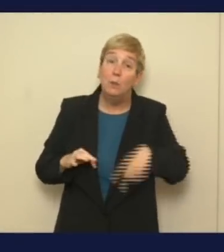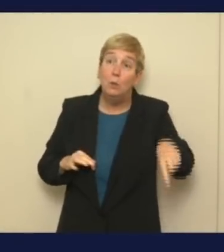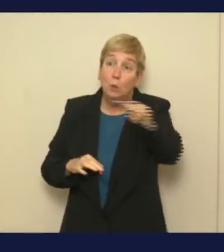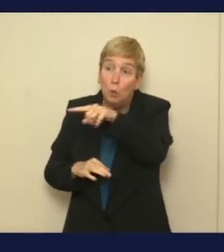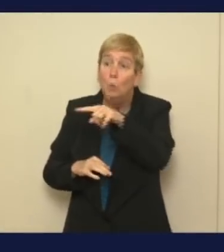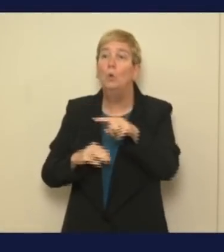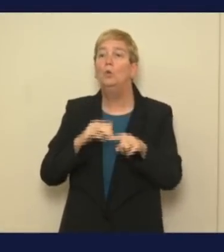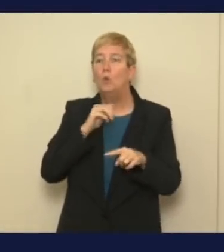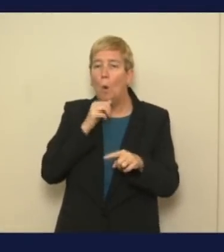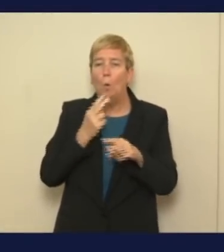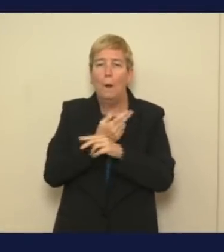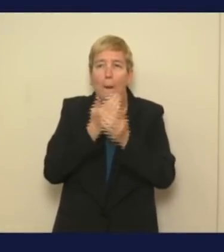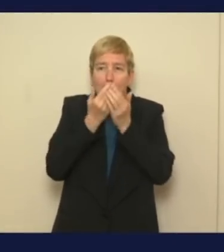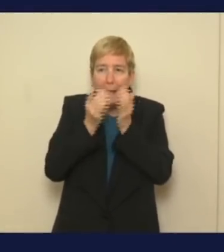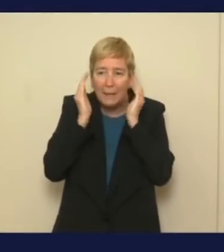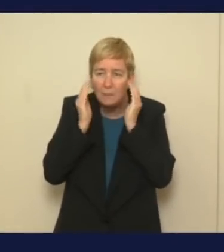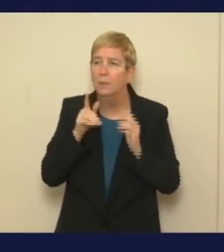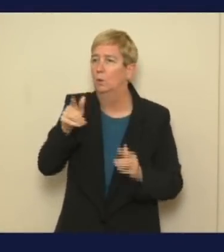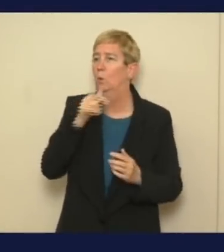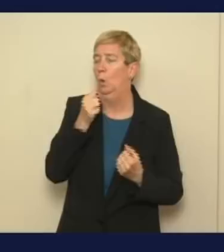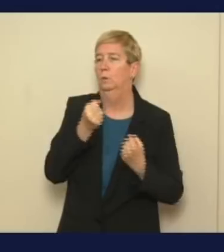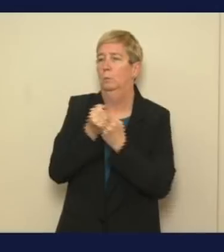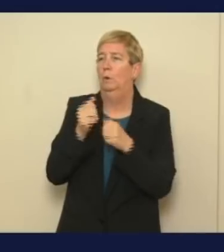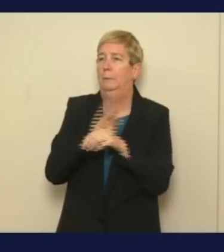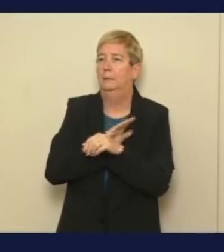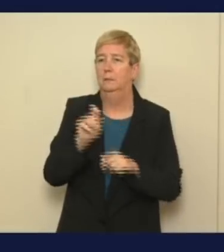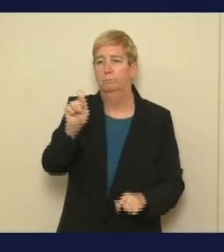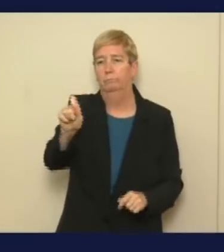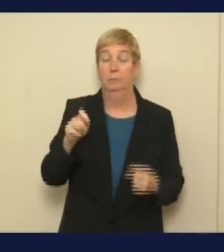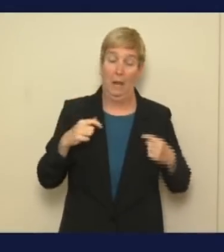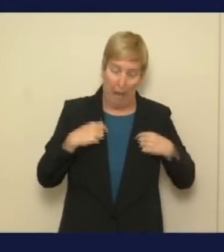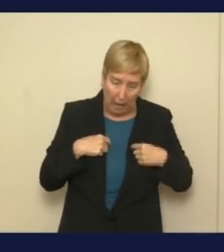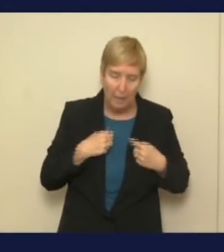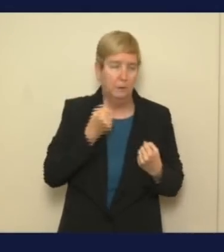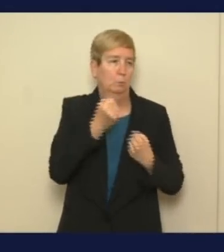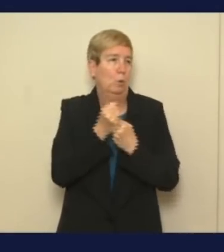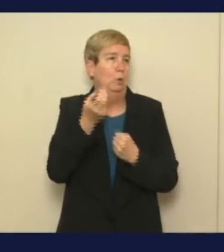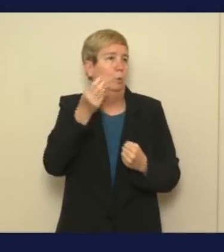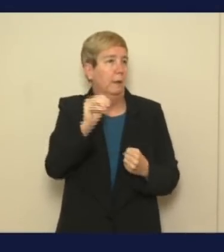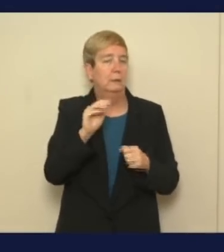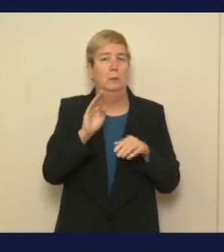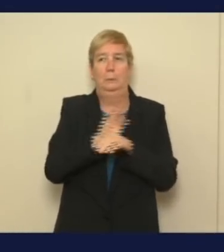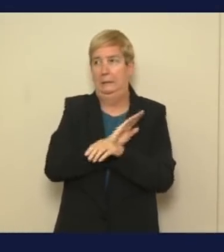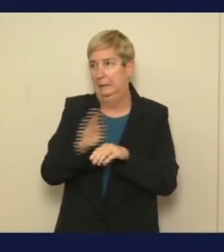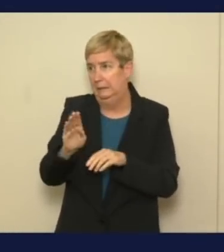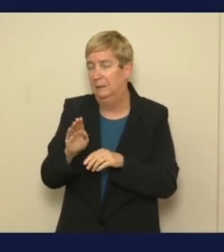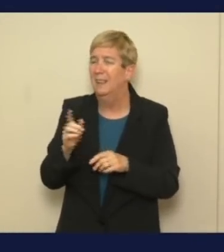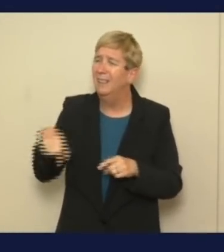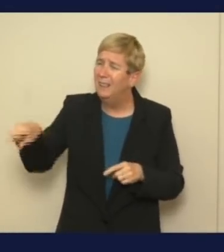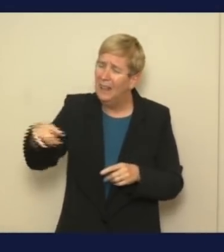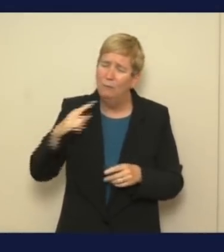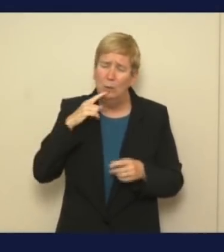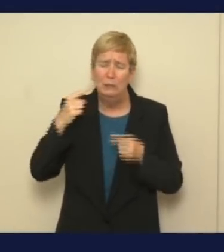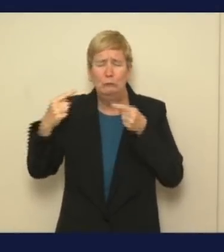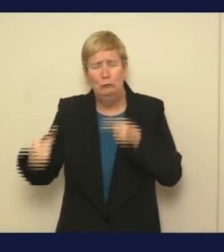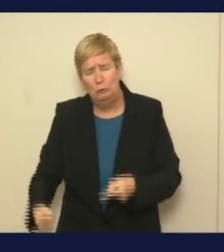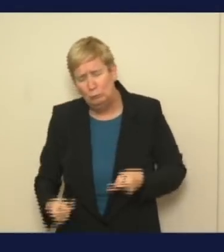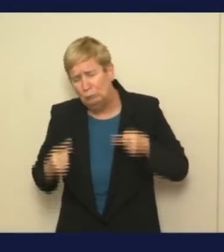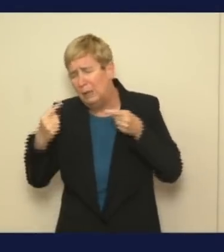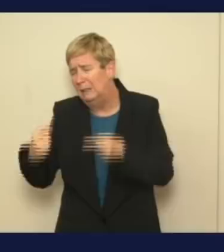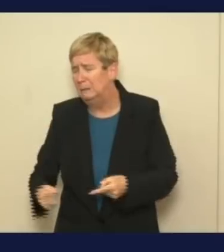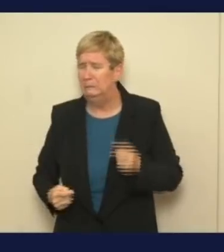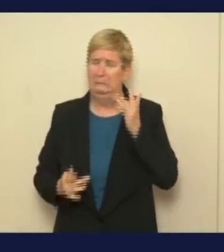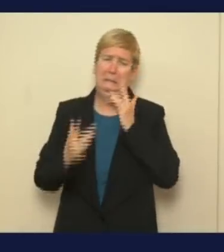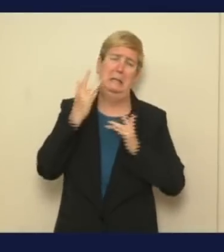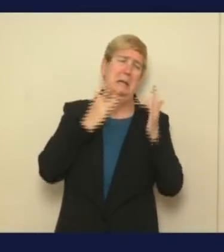support business. I support New Mexico businesses. They have struggled in ways that we couldn't even